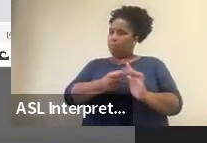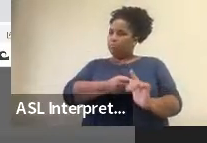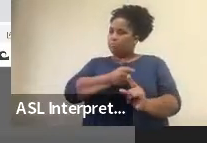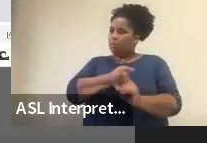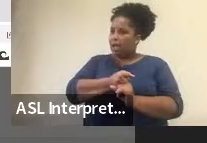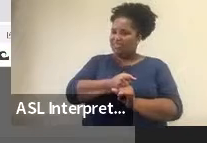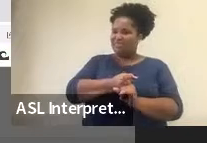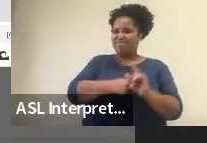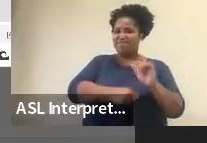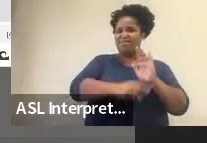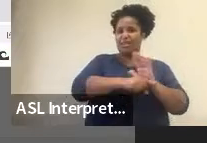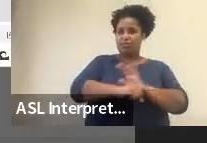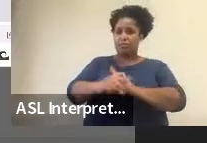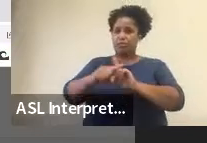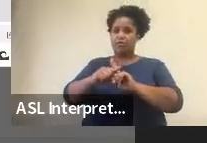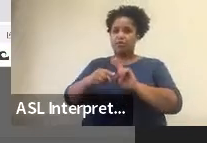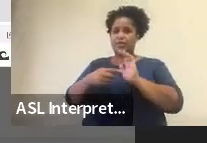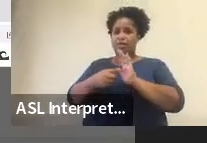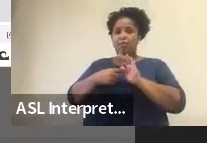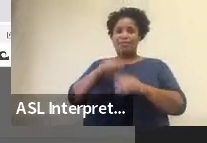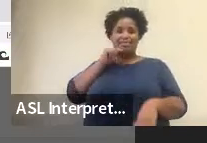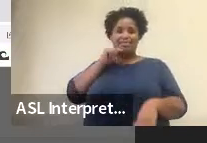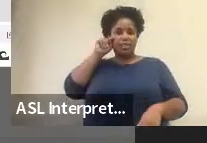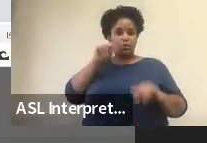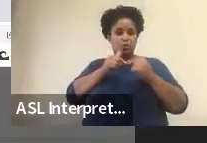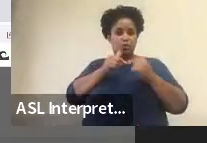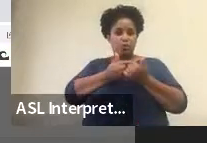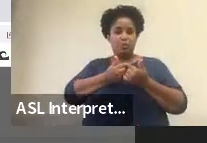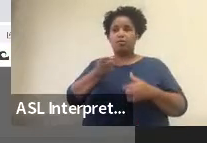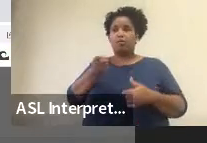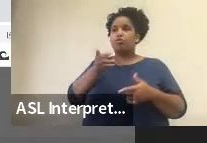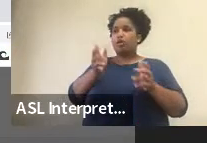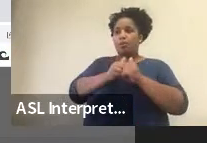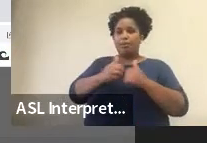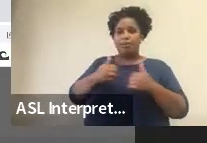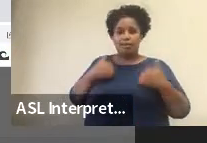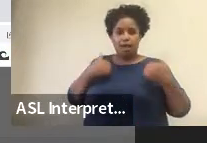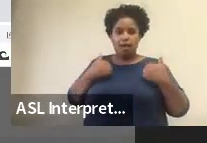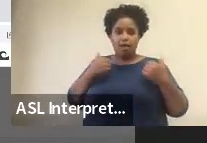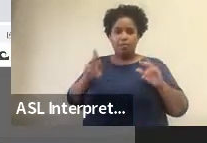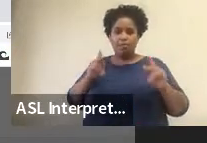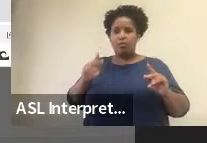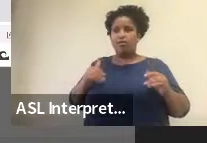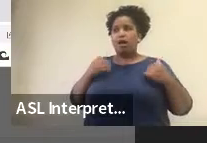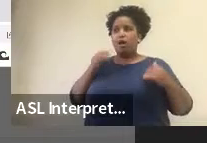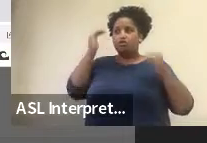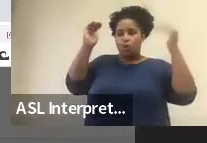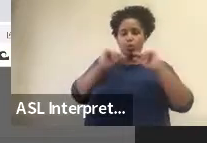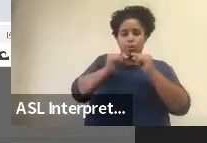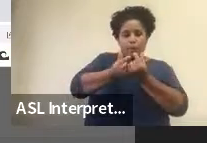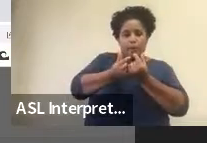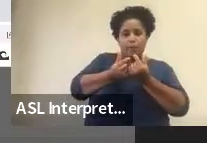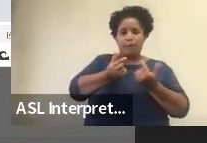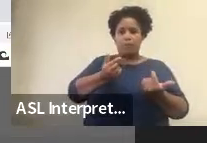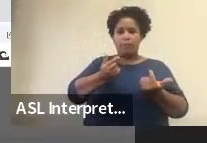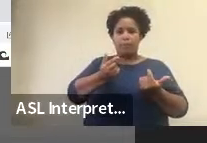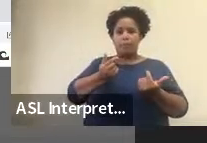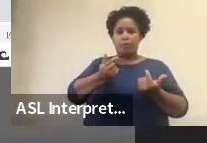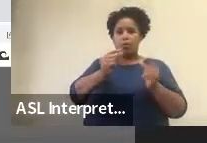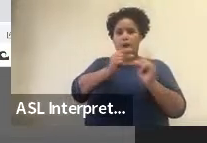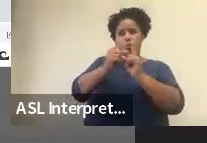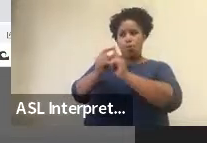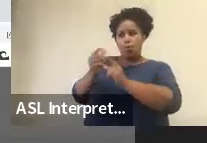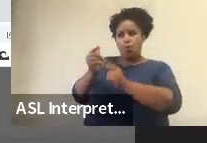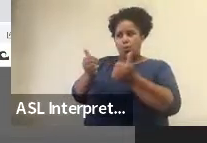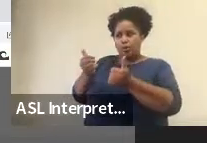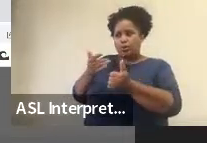to, say, the teenage groups, if you talk to the young adult groups, ask for what words and what